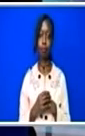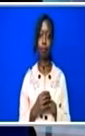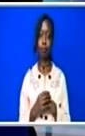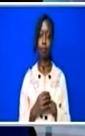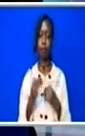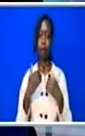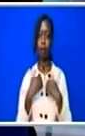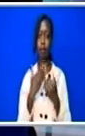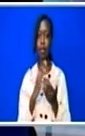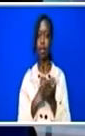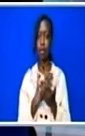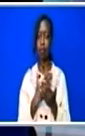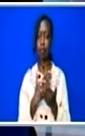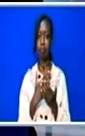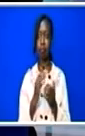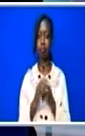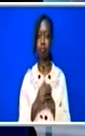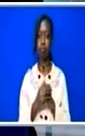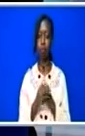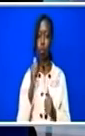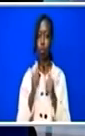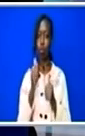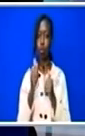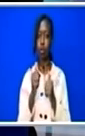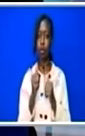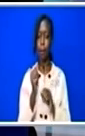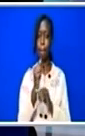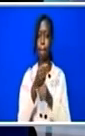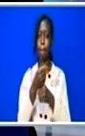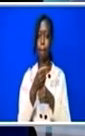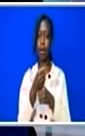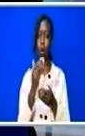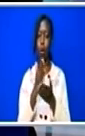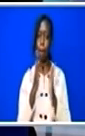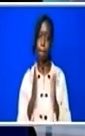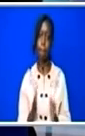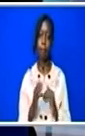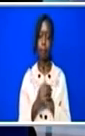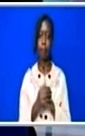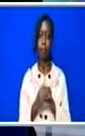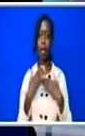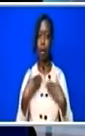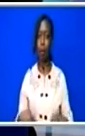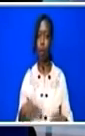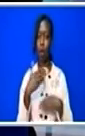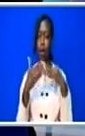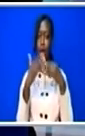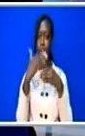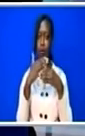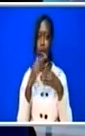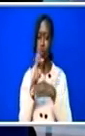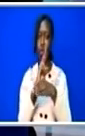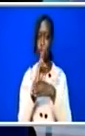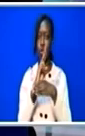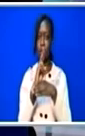We have some that are artificial. I think the bodybuilders use the artificial ones. Yeah, so what they